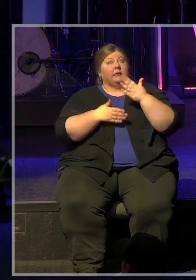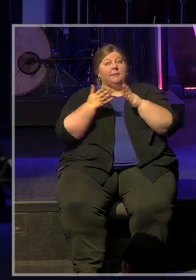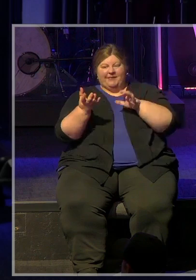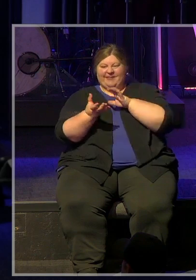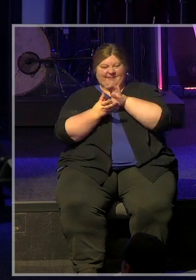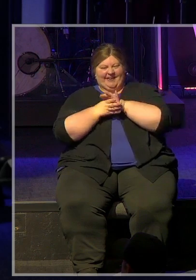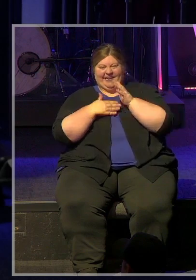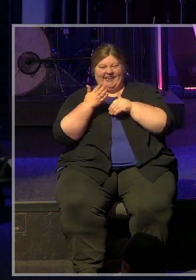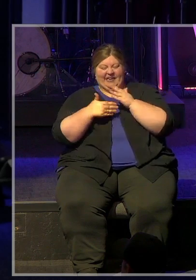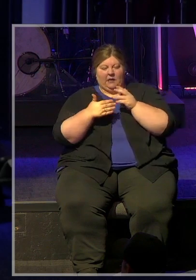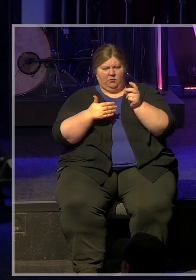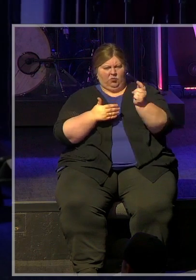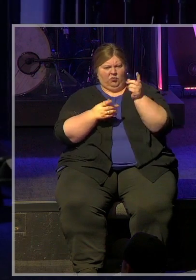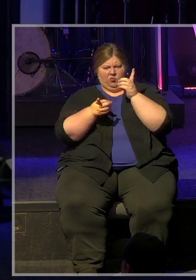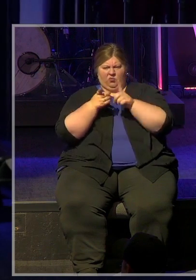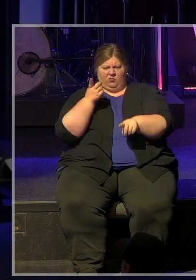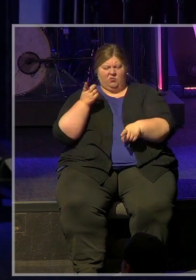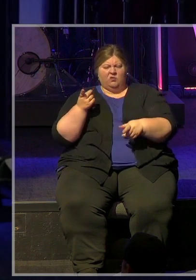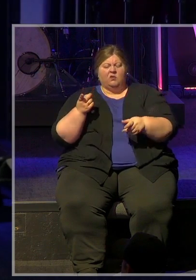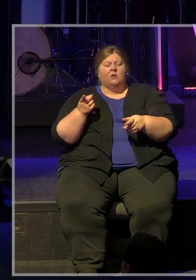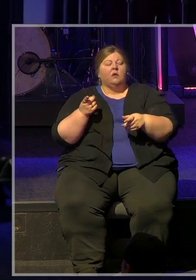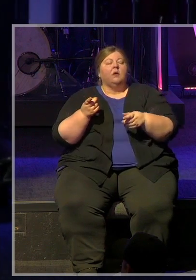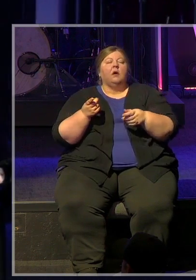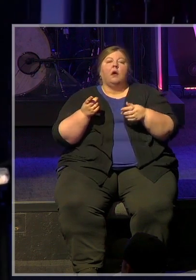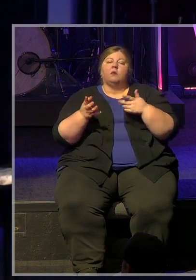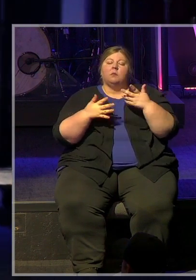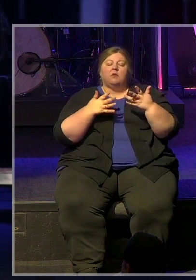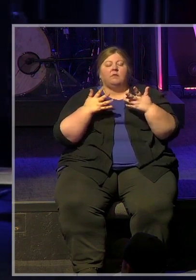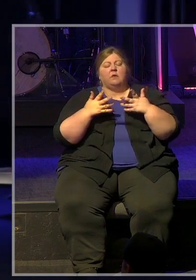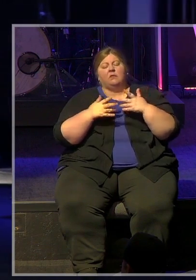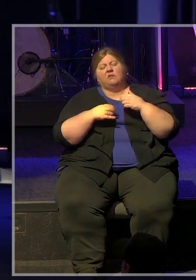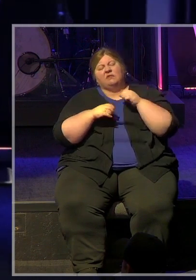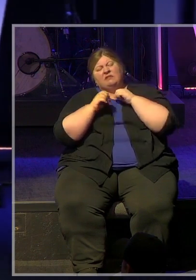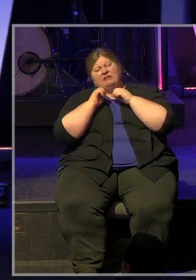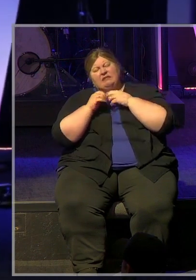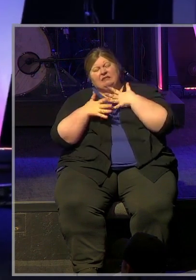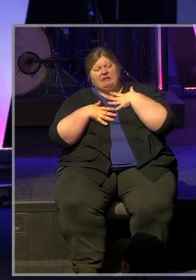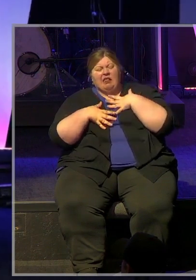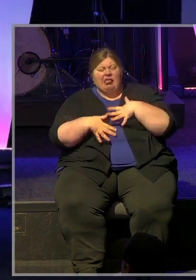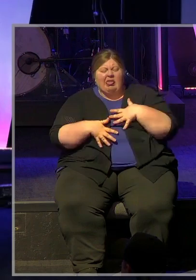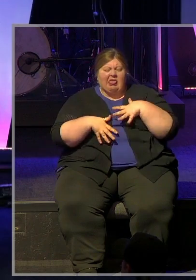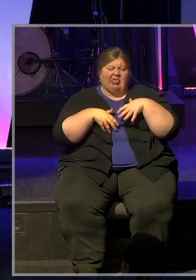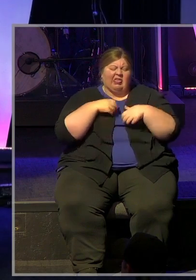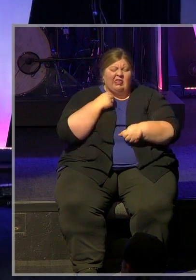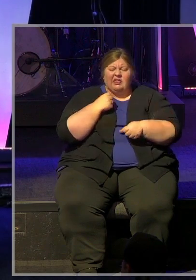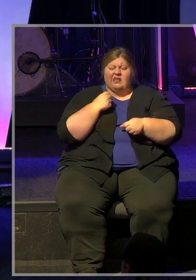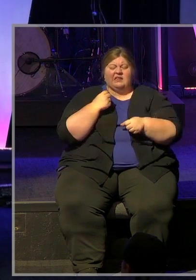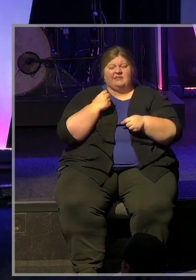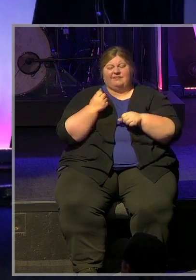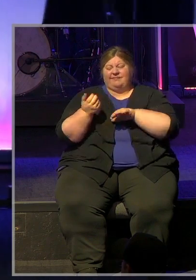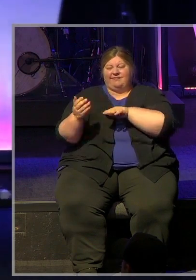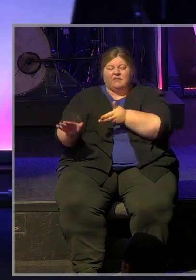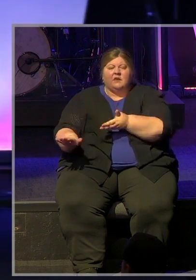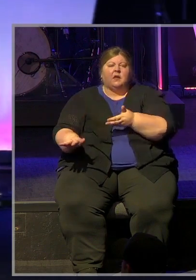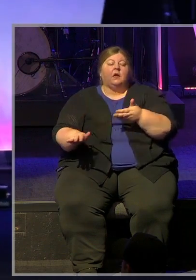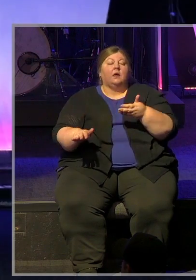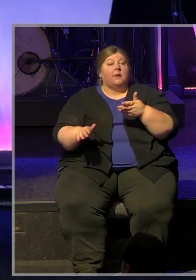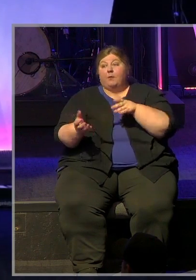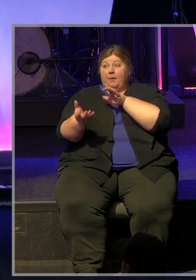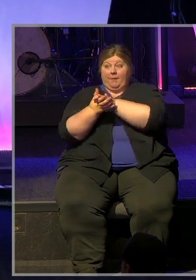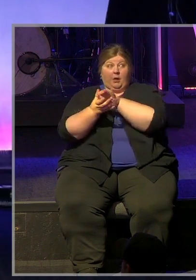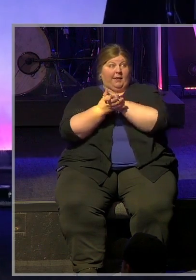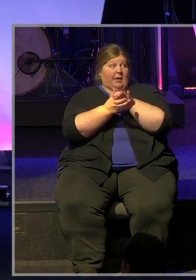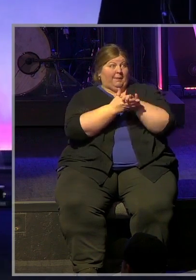earlier than you anticipated. Some of you encountered tragedy that could not have been foreseen. Some of you have been married multiple